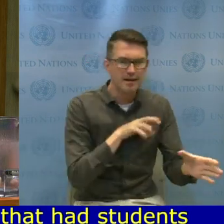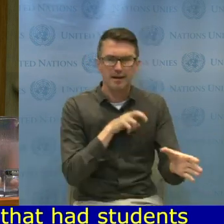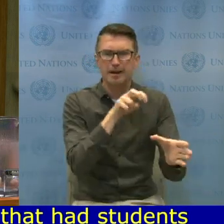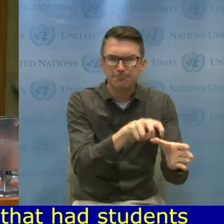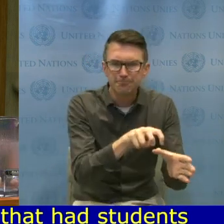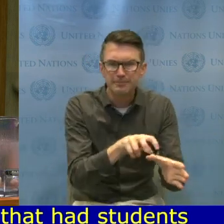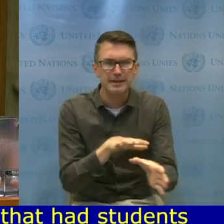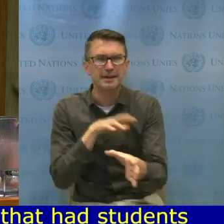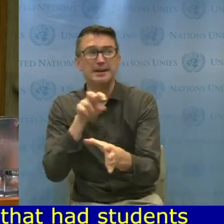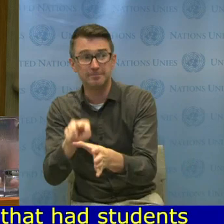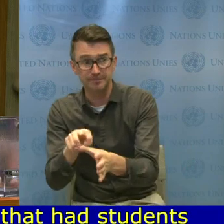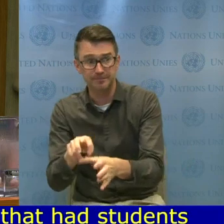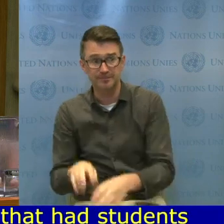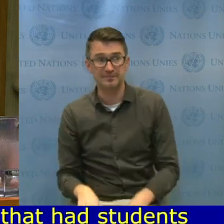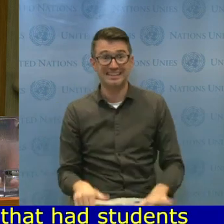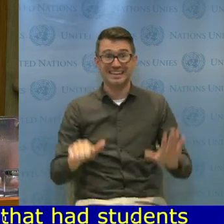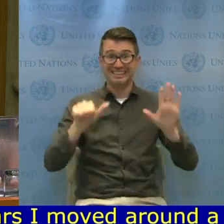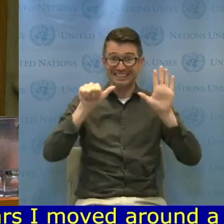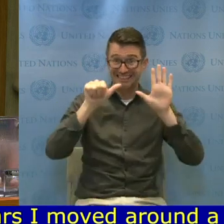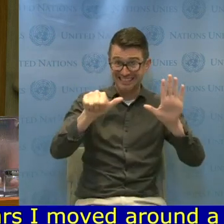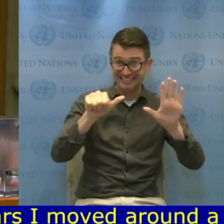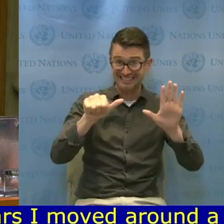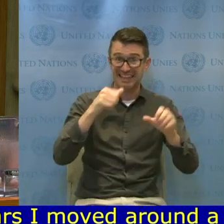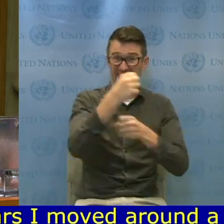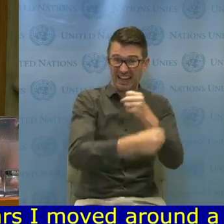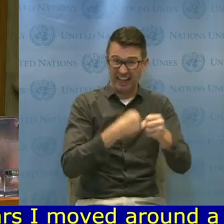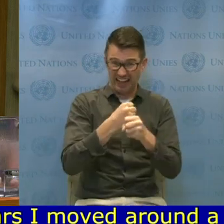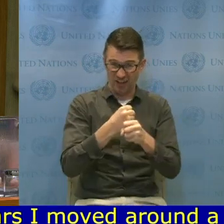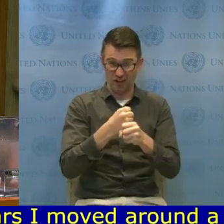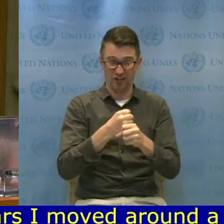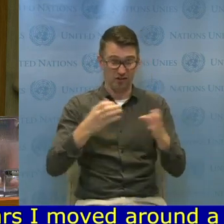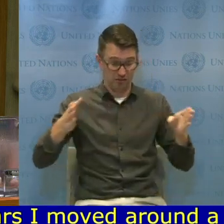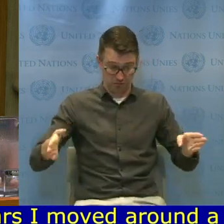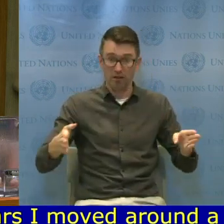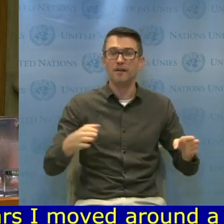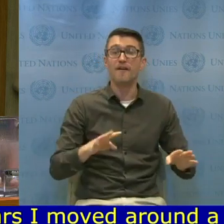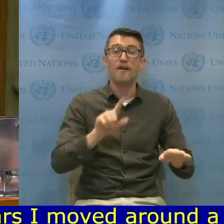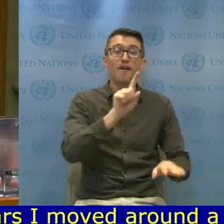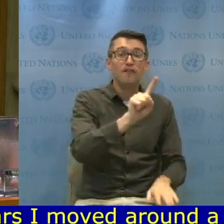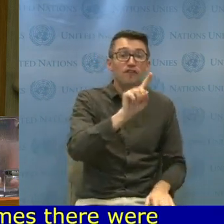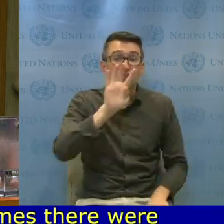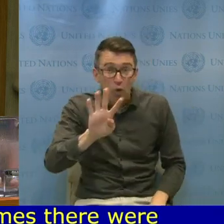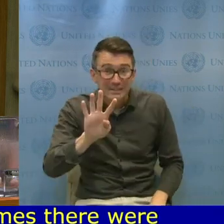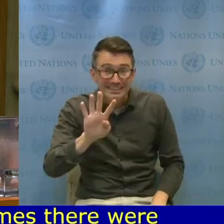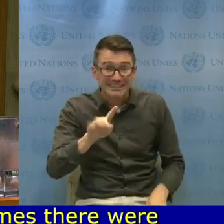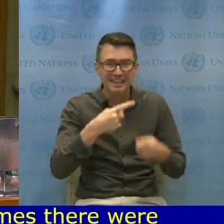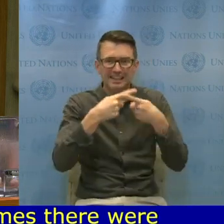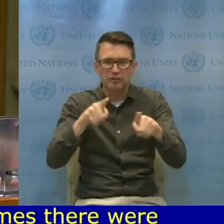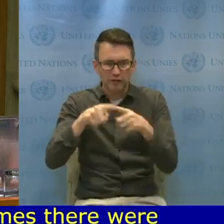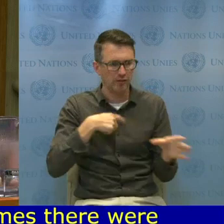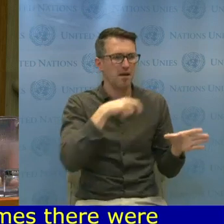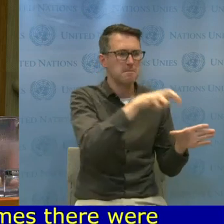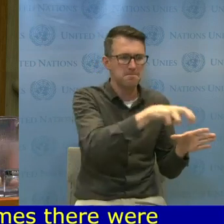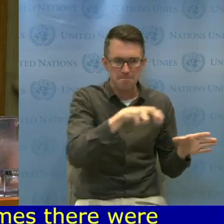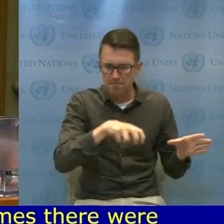didn't think I belonged in a segregated school, so they would work to get me moved to a, quote, regular